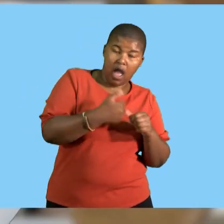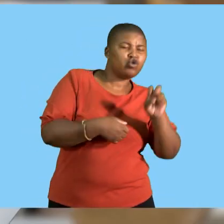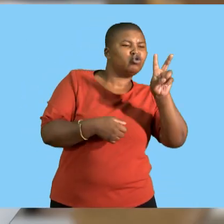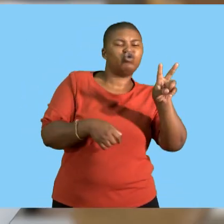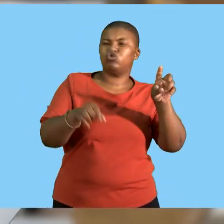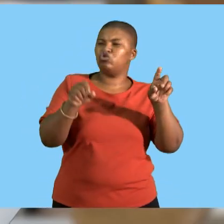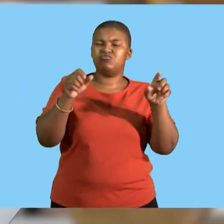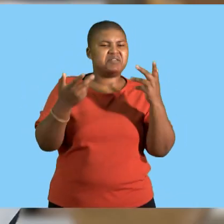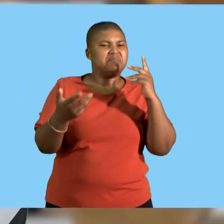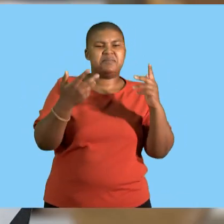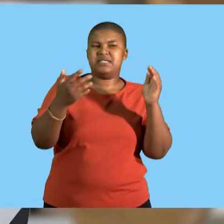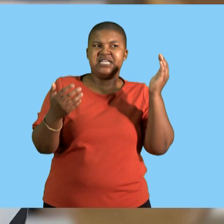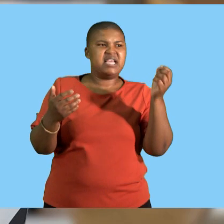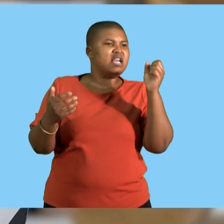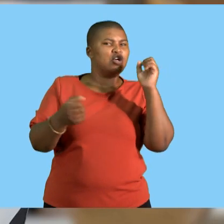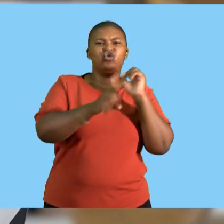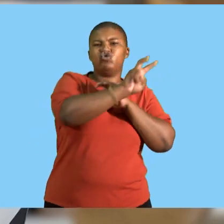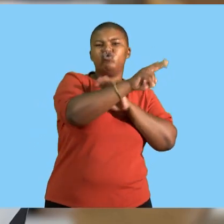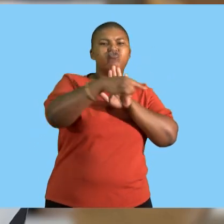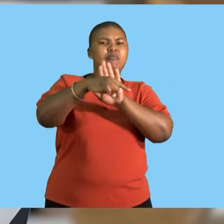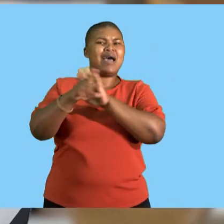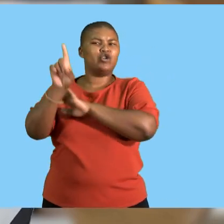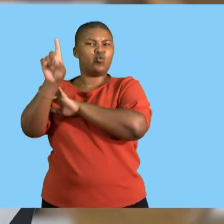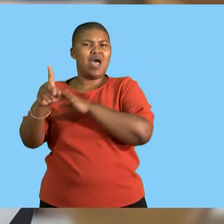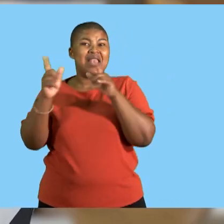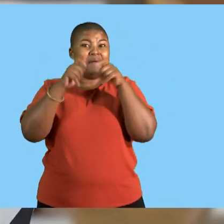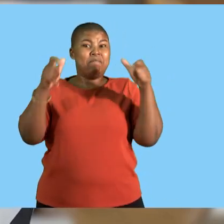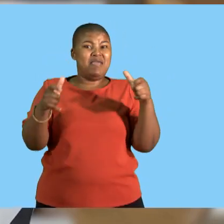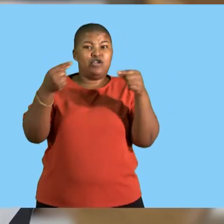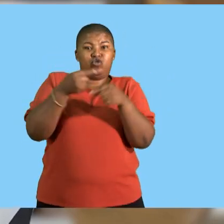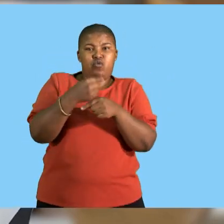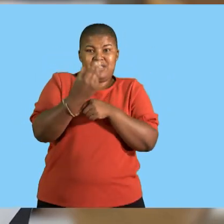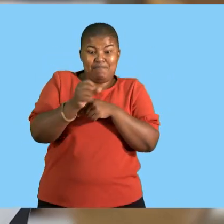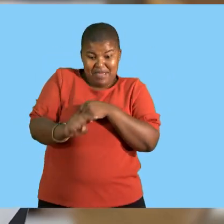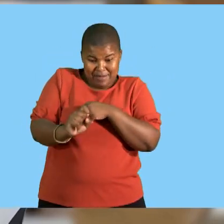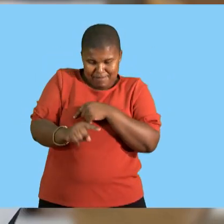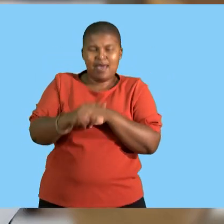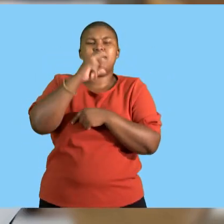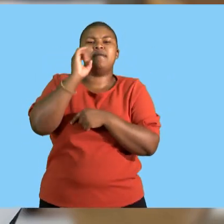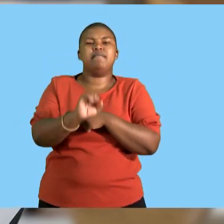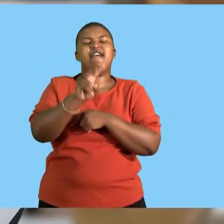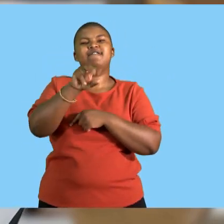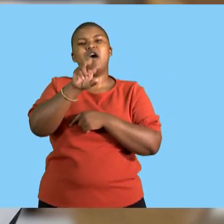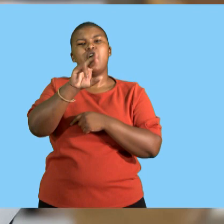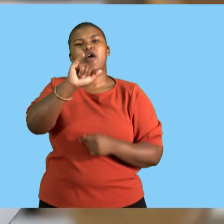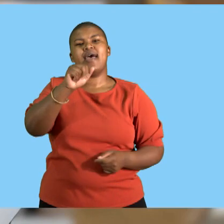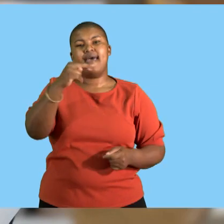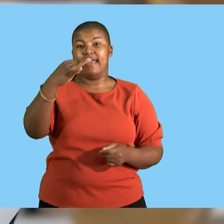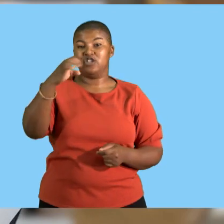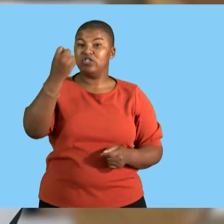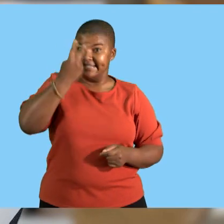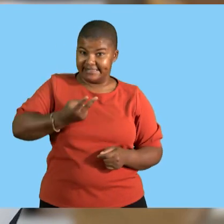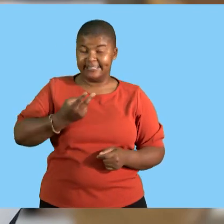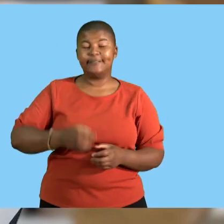a smaller variance that you will get. And when we talk of a bias, it simply means that